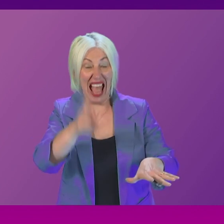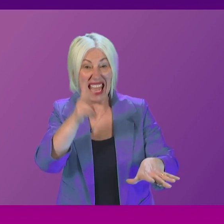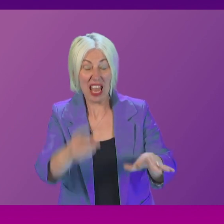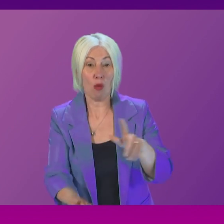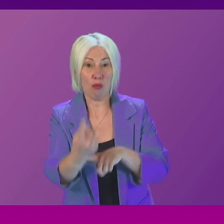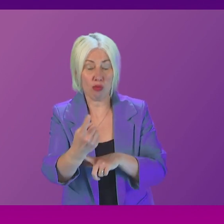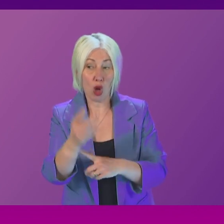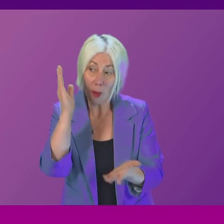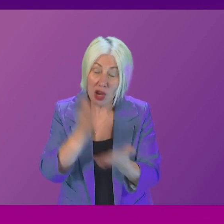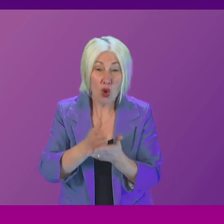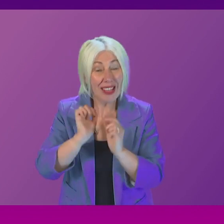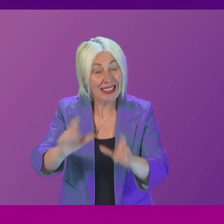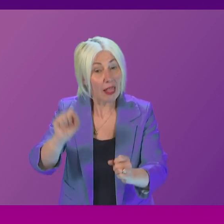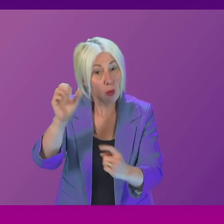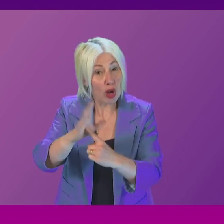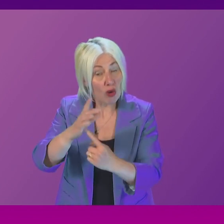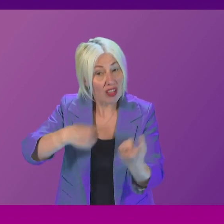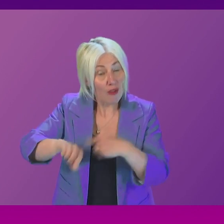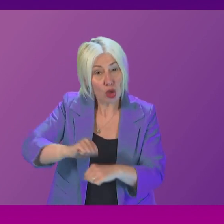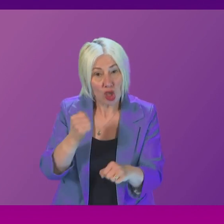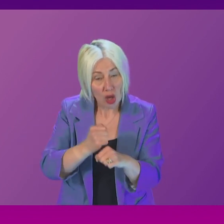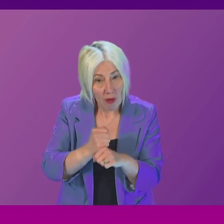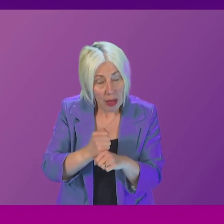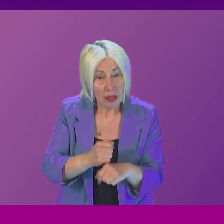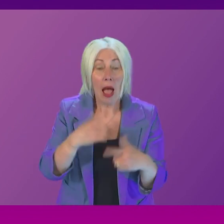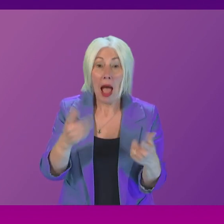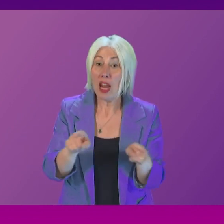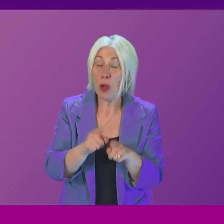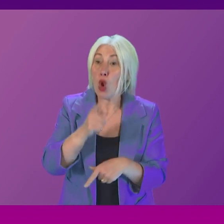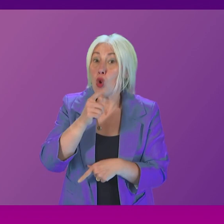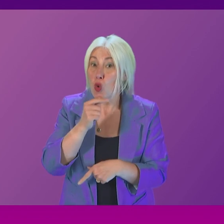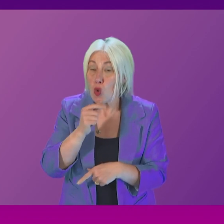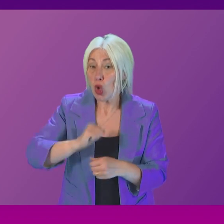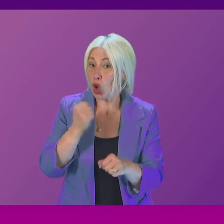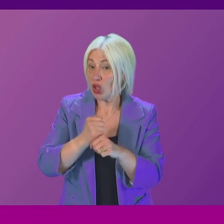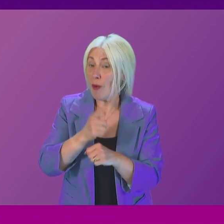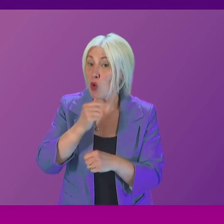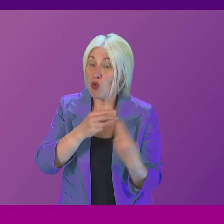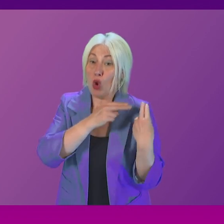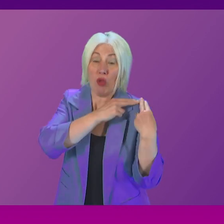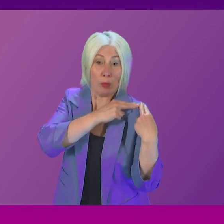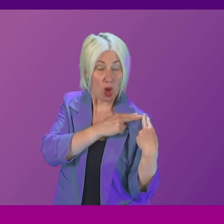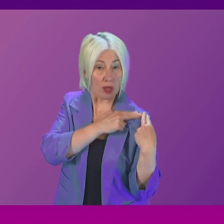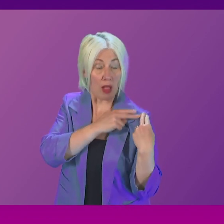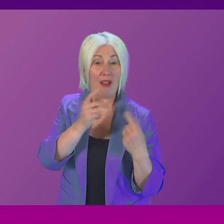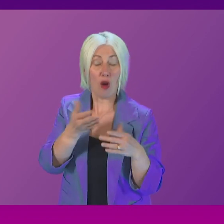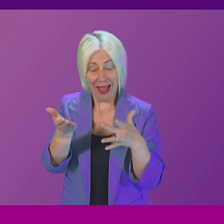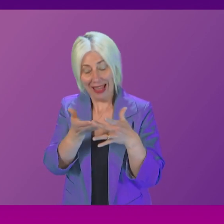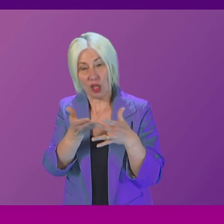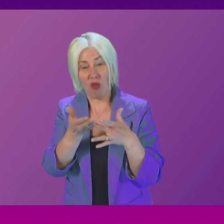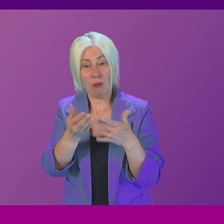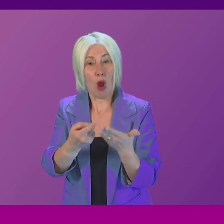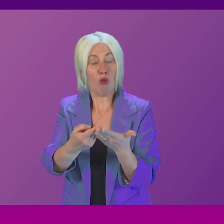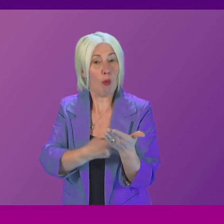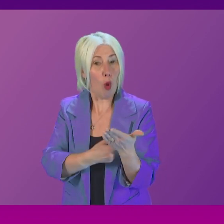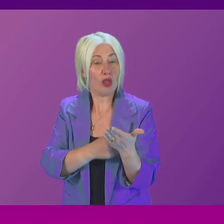preparedness is still a priority for the Scottish Government, and who in the Scottish Government is responsible for taking the interim report's